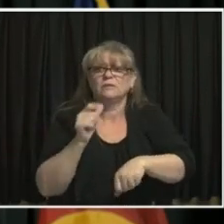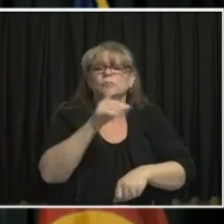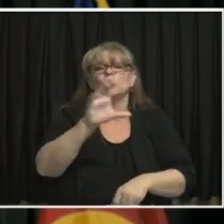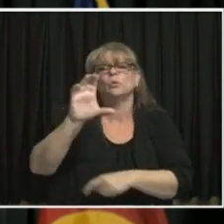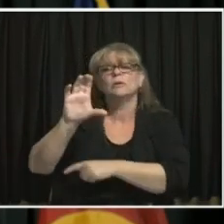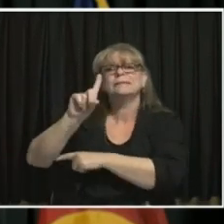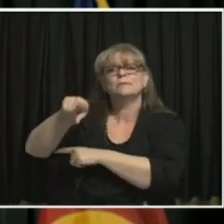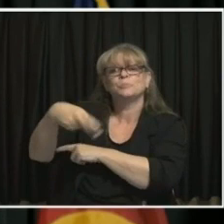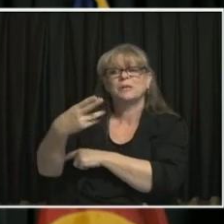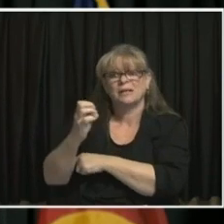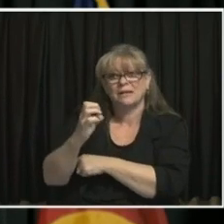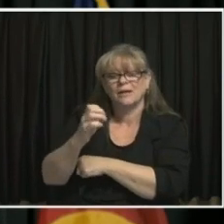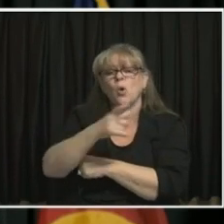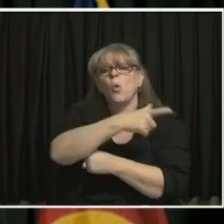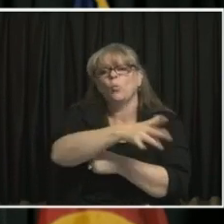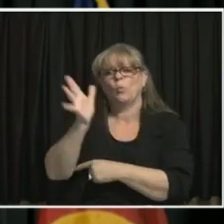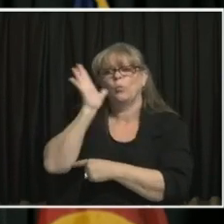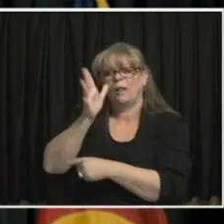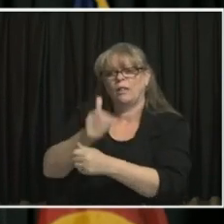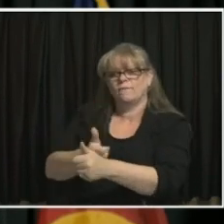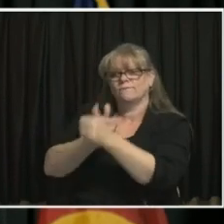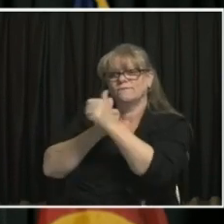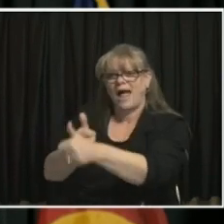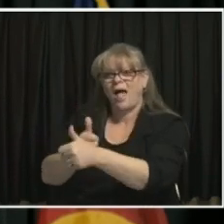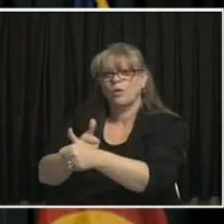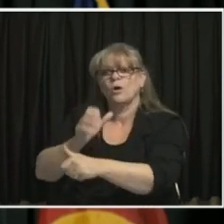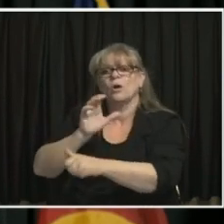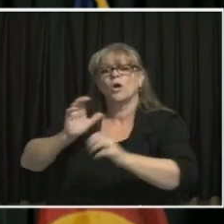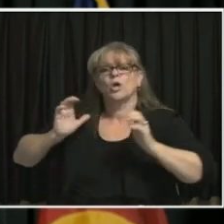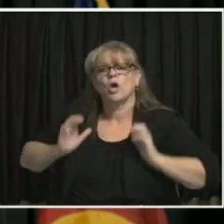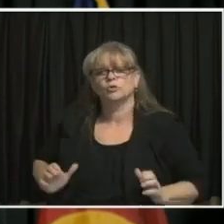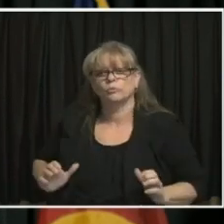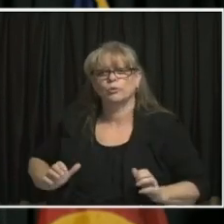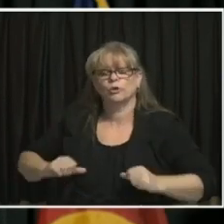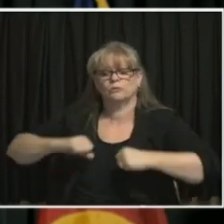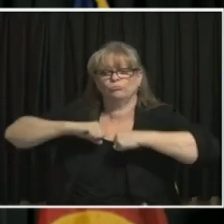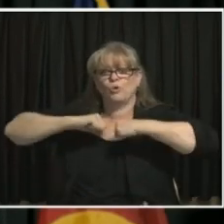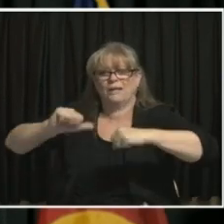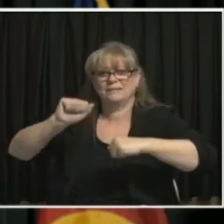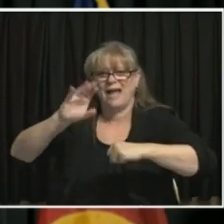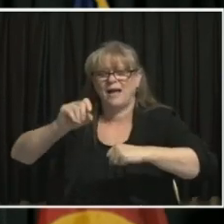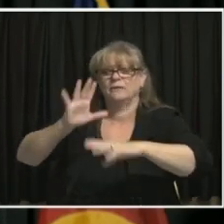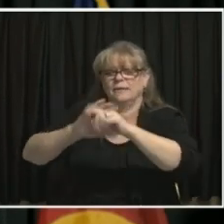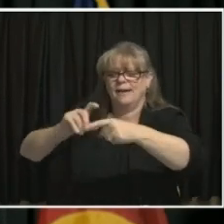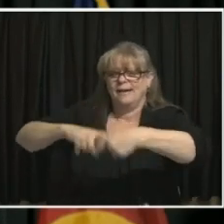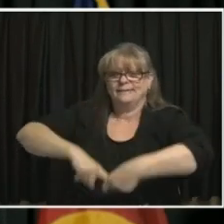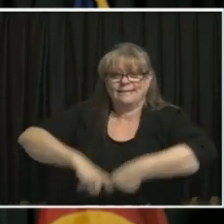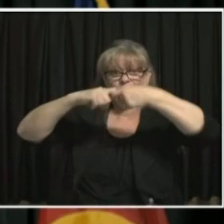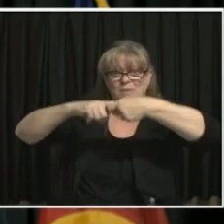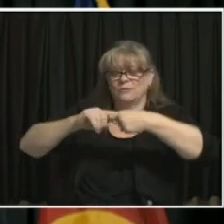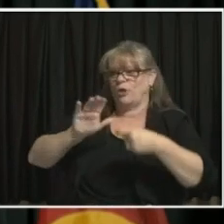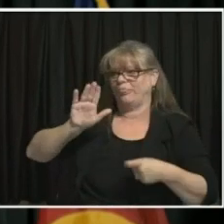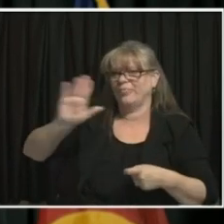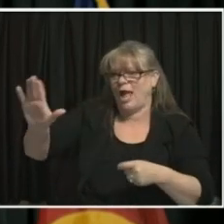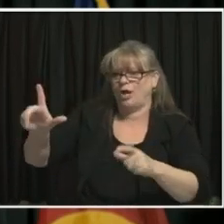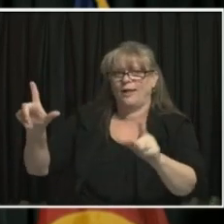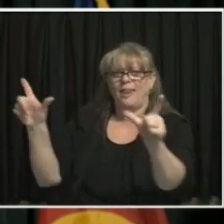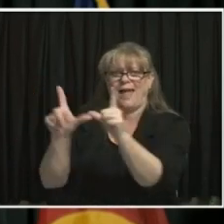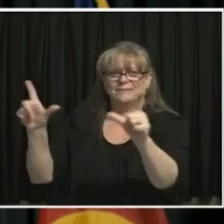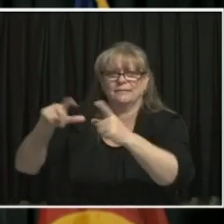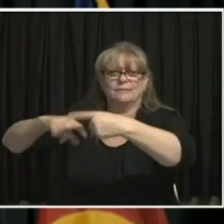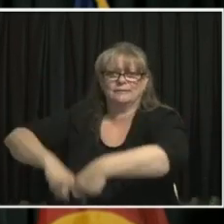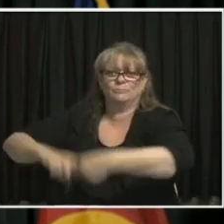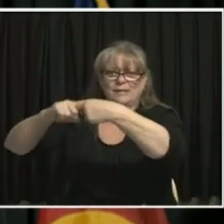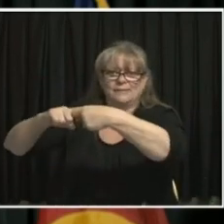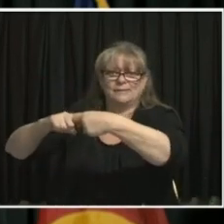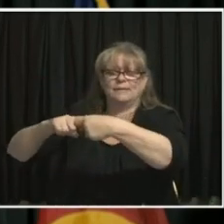Food Protection Act to take action and suspend the license of the business indefinitely, probably for at least 30 days, until it can